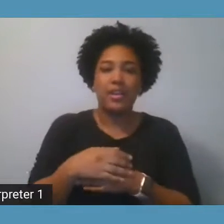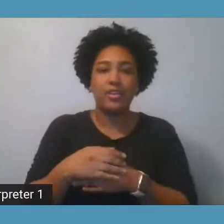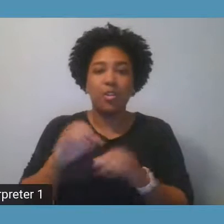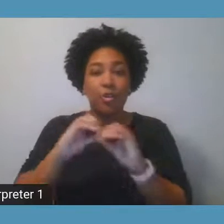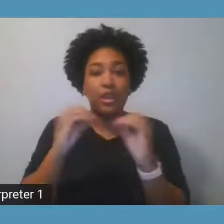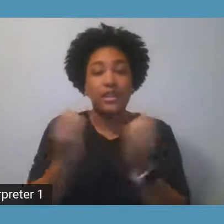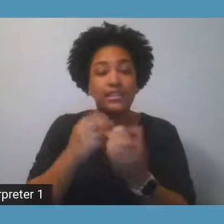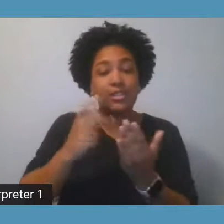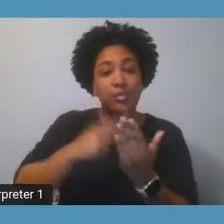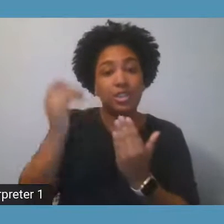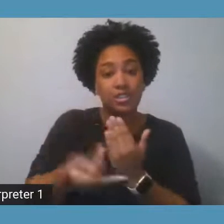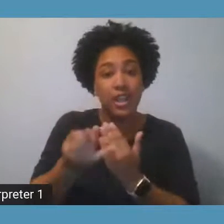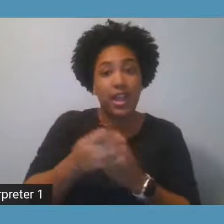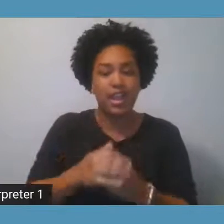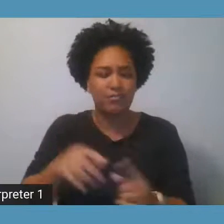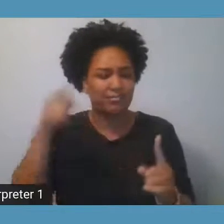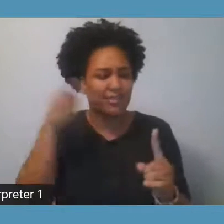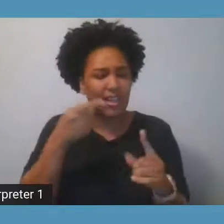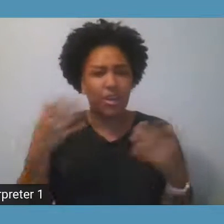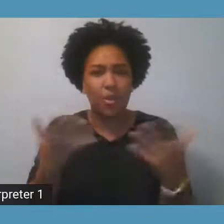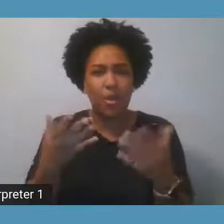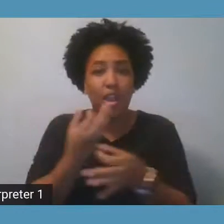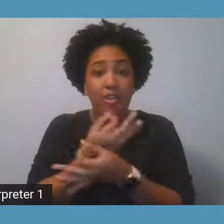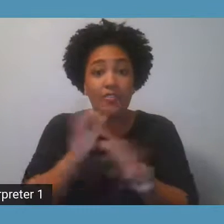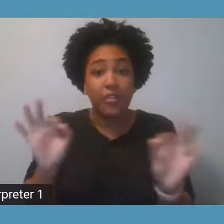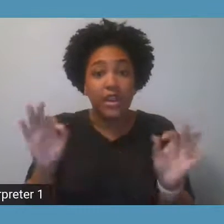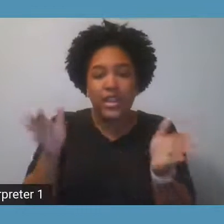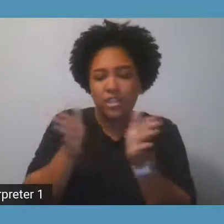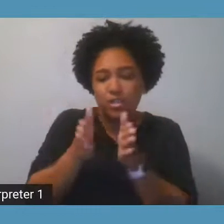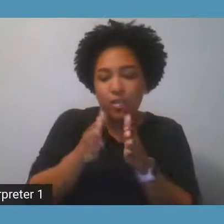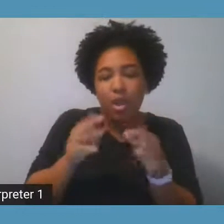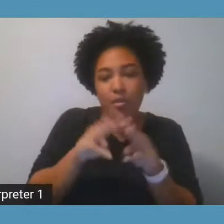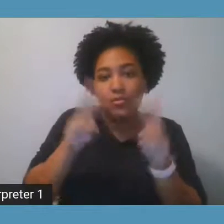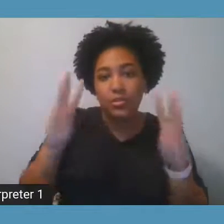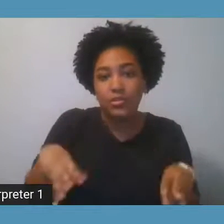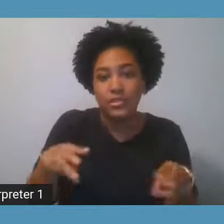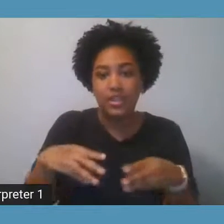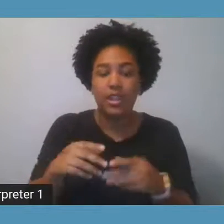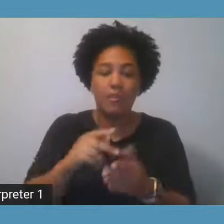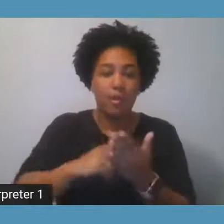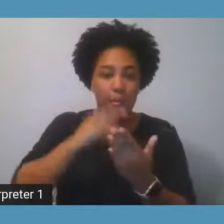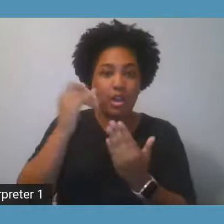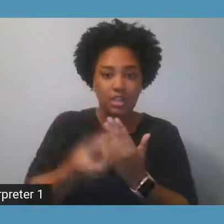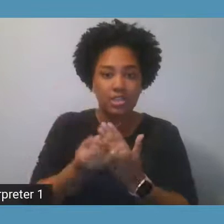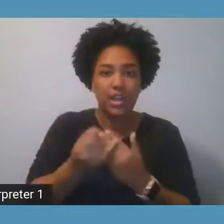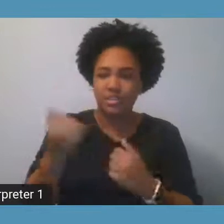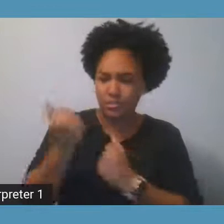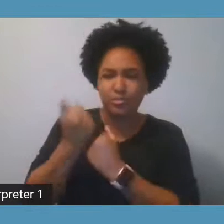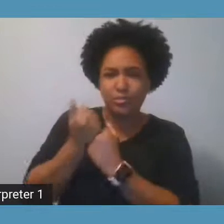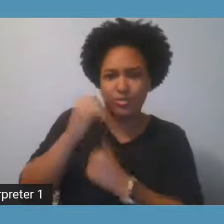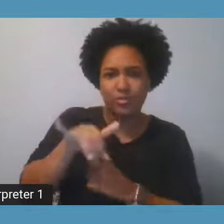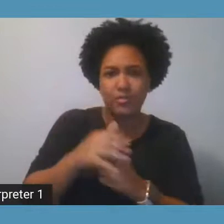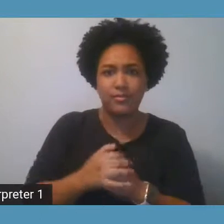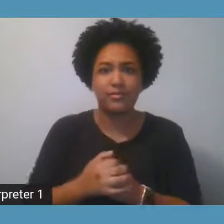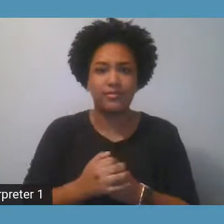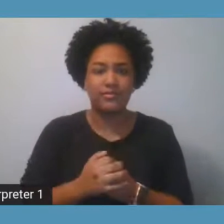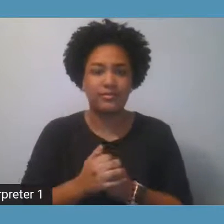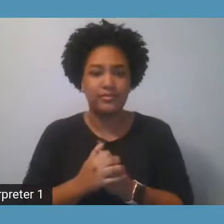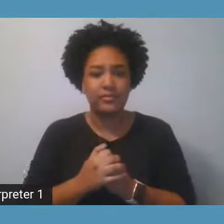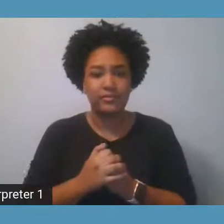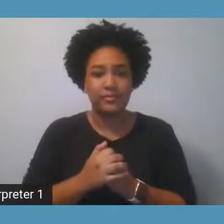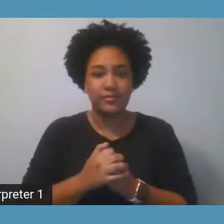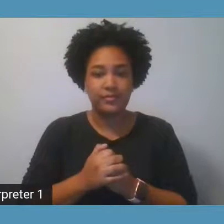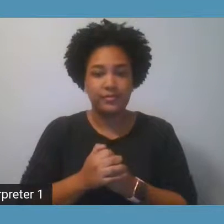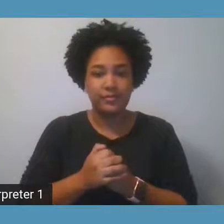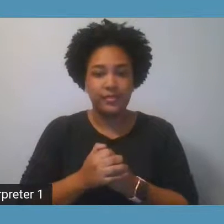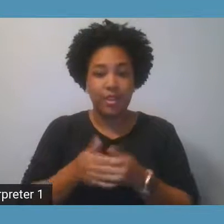free, self-paced training resources for small museums. This inaugural series of online trainings focusing on digital media